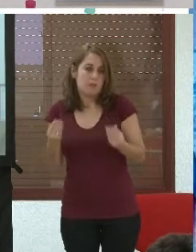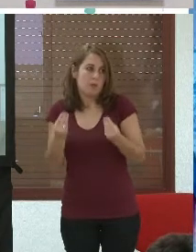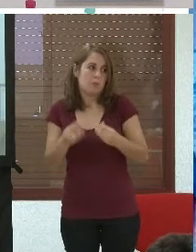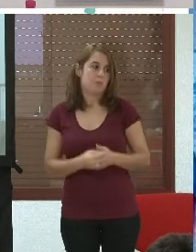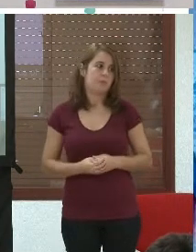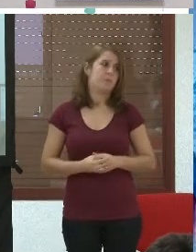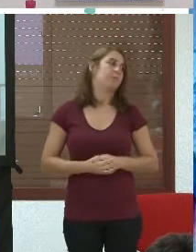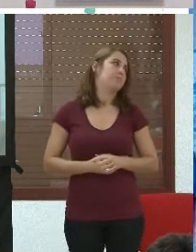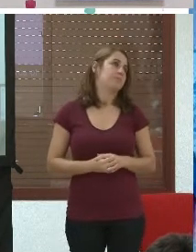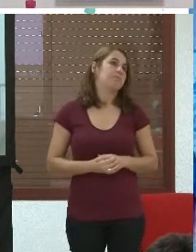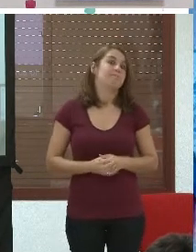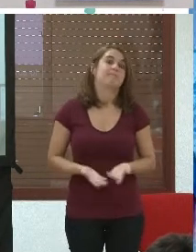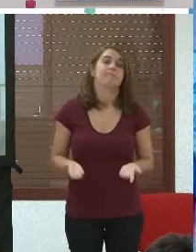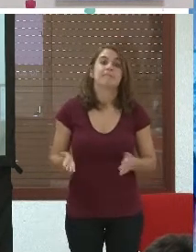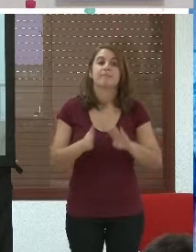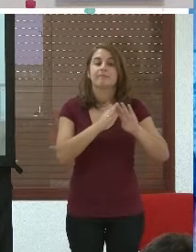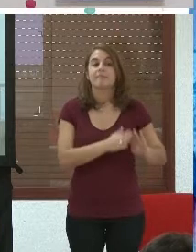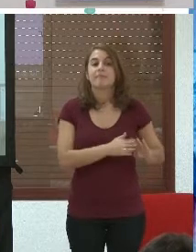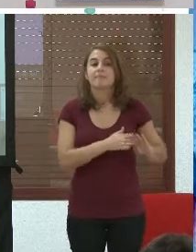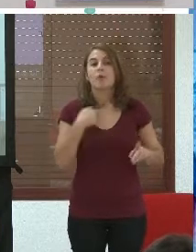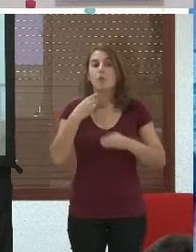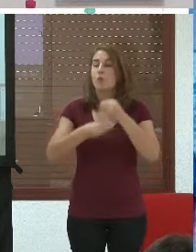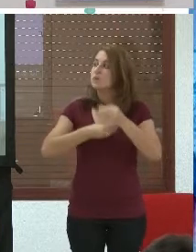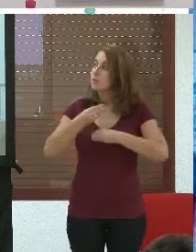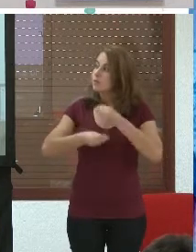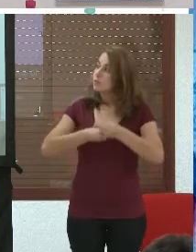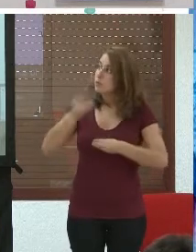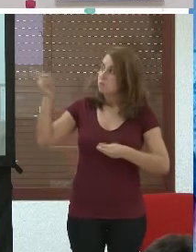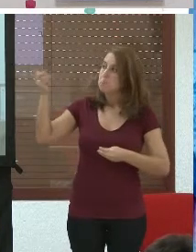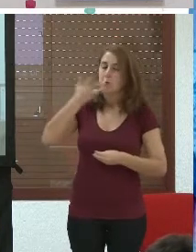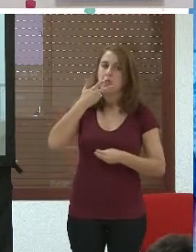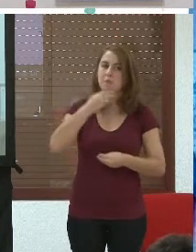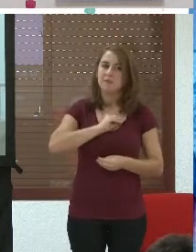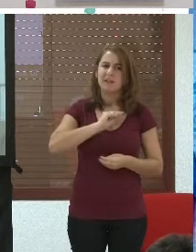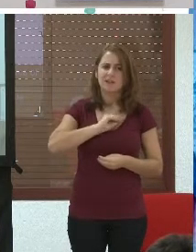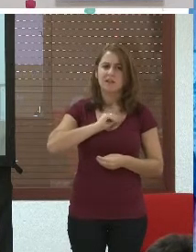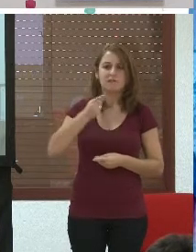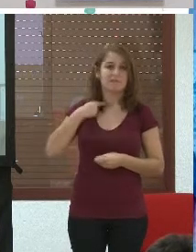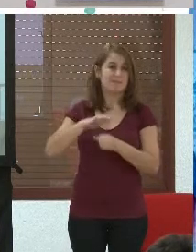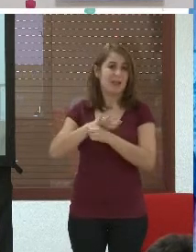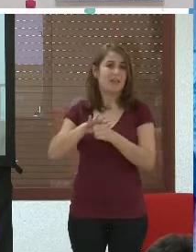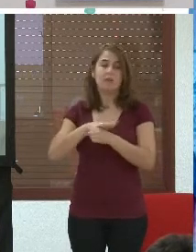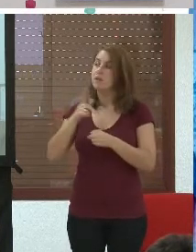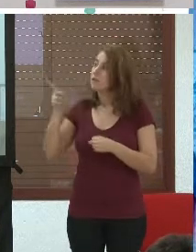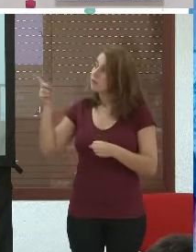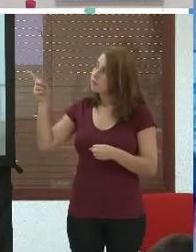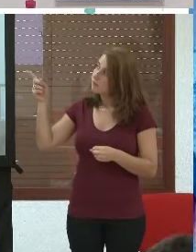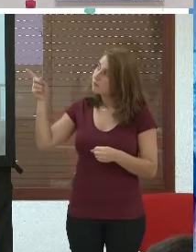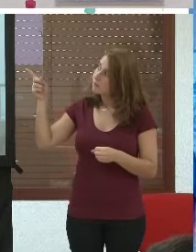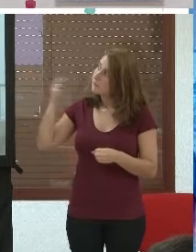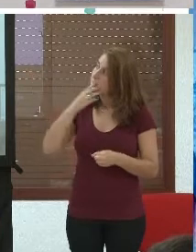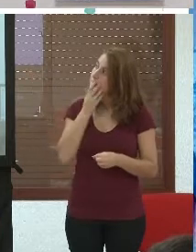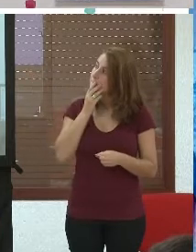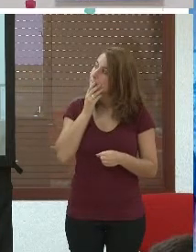the output of the electrode. On the other hand, this is fairly well known in neuroscience, is